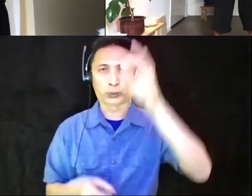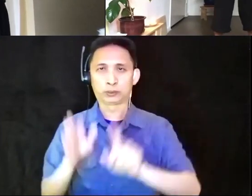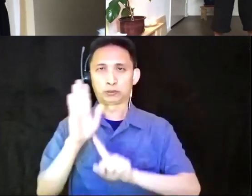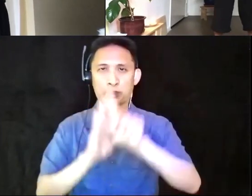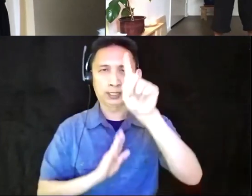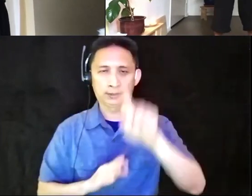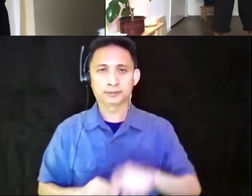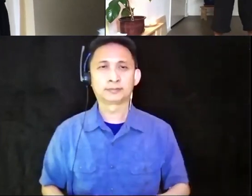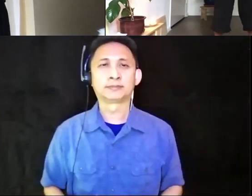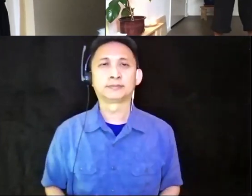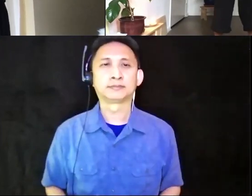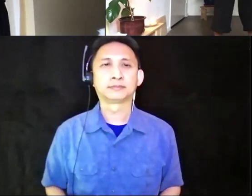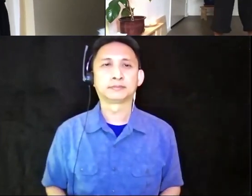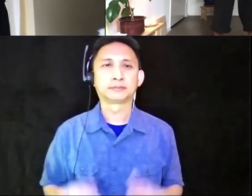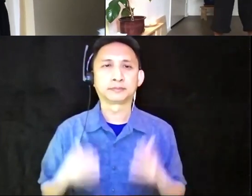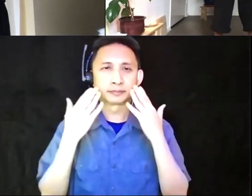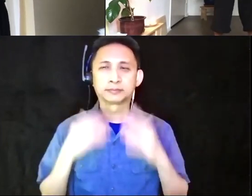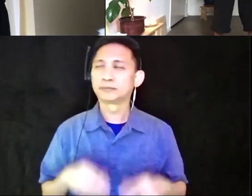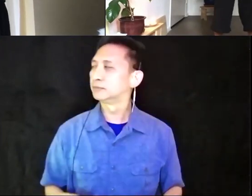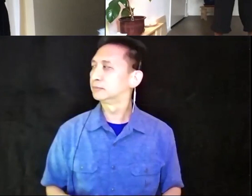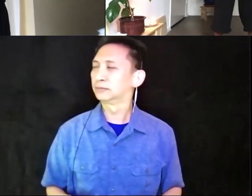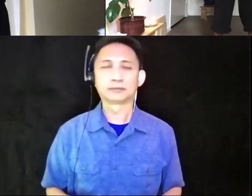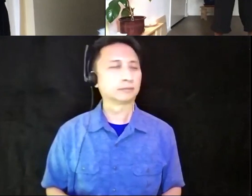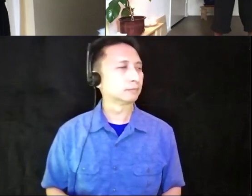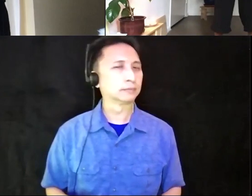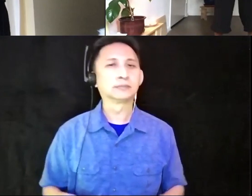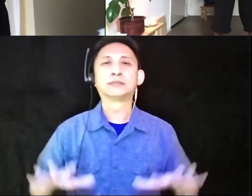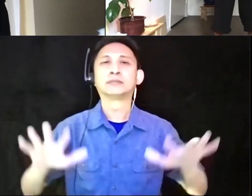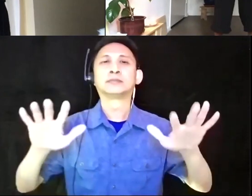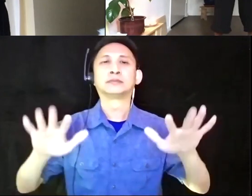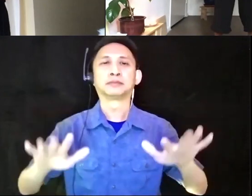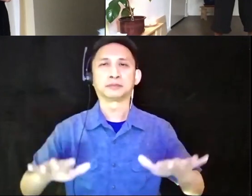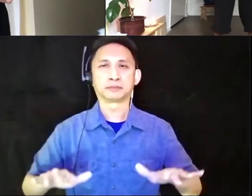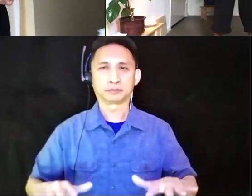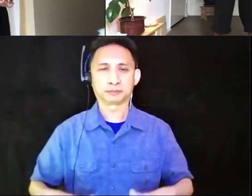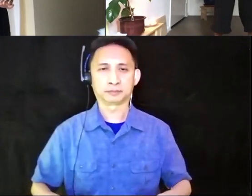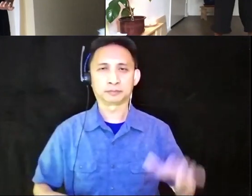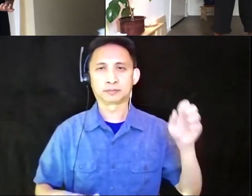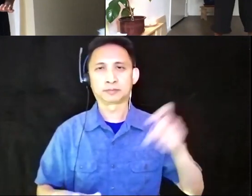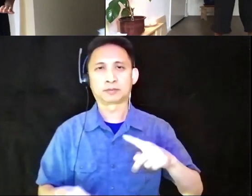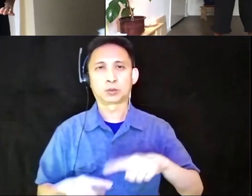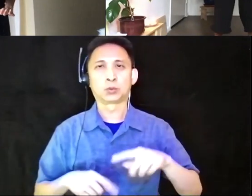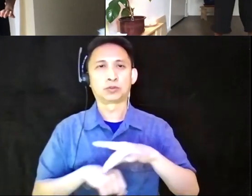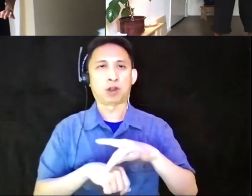And let the hands descend back to earth.